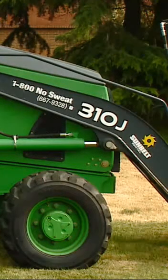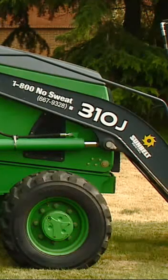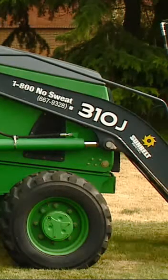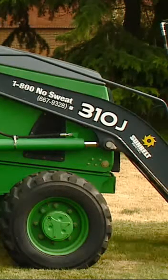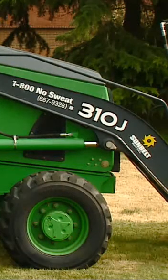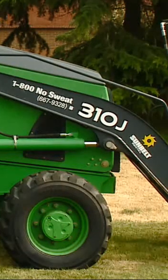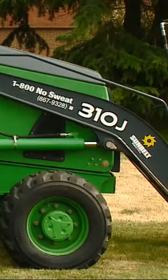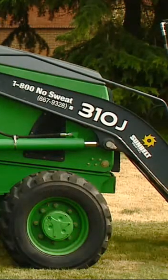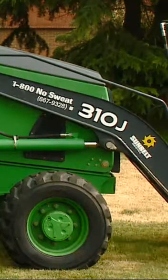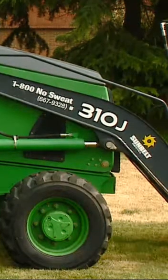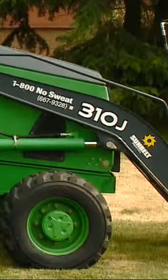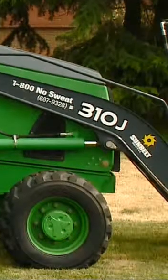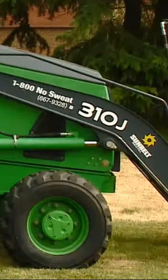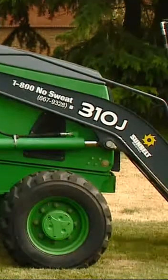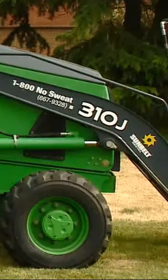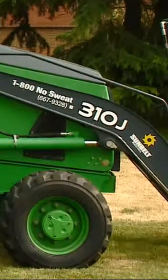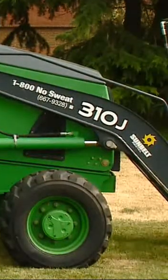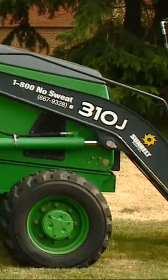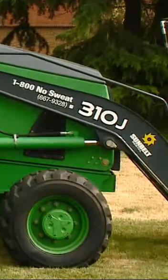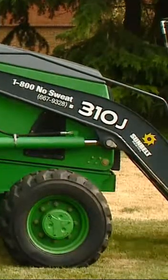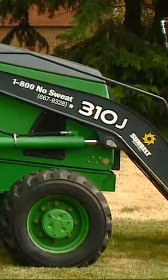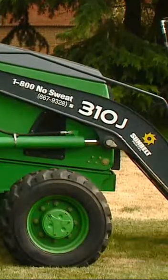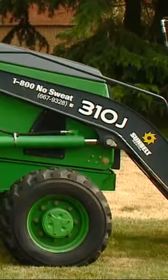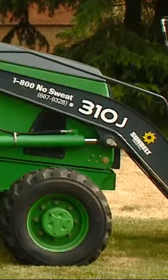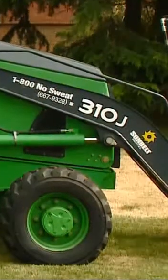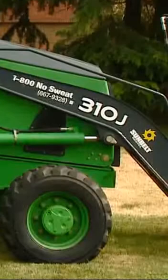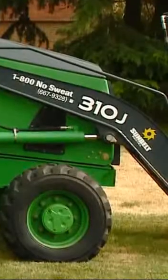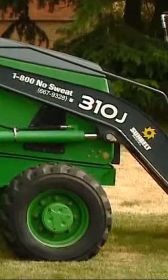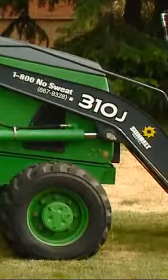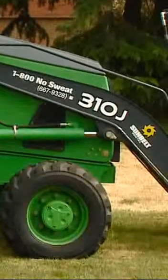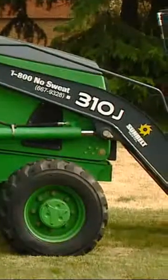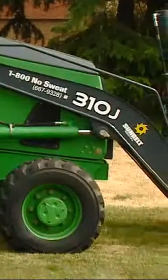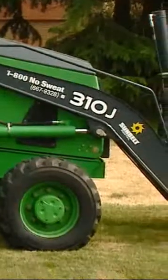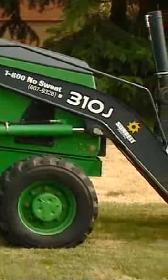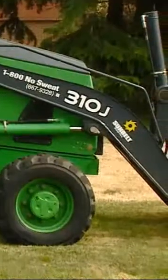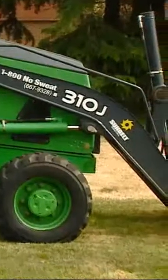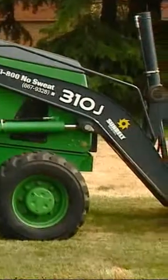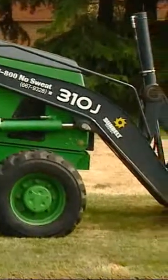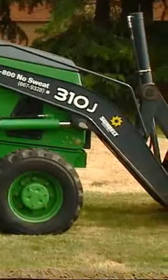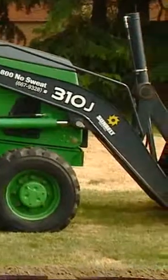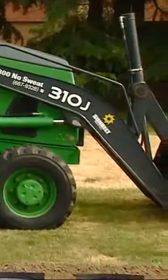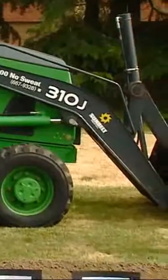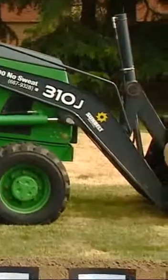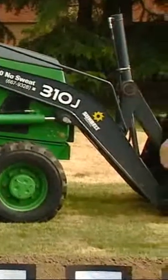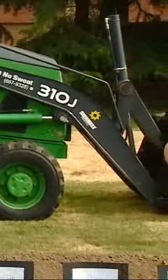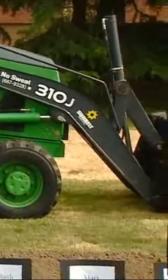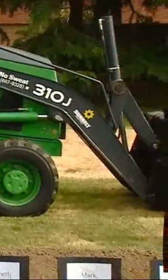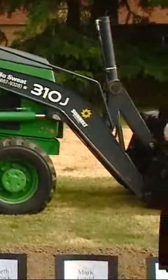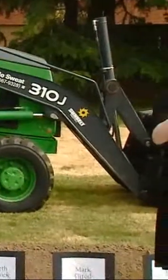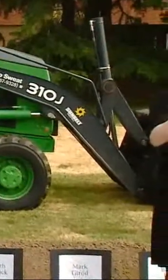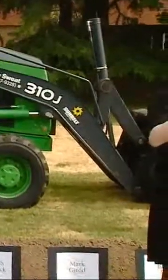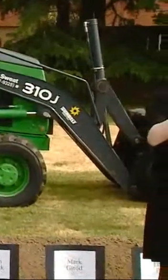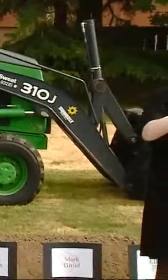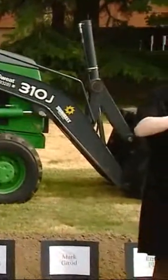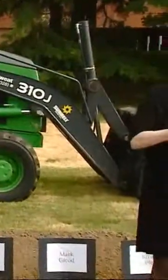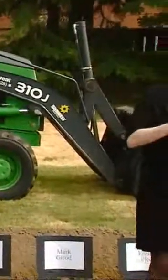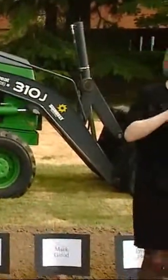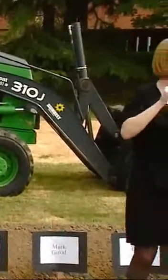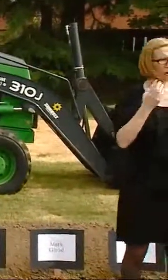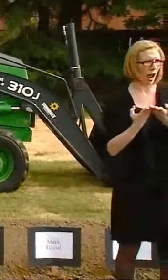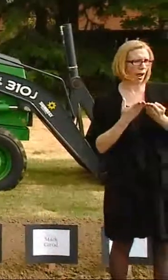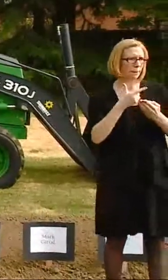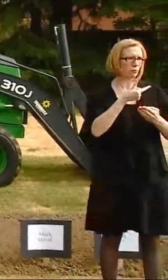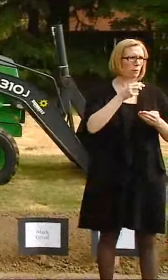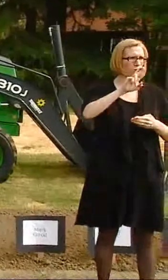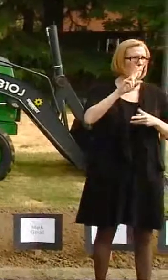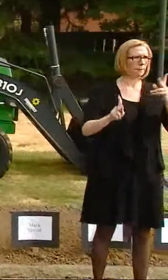before we were marched to our reservation at Grand Ronde in 1856. We have over 27 bands and tribes of the Grand Ronde people.